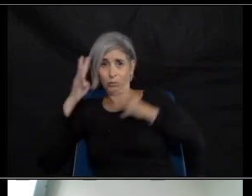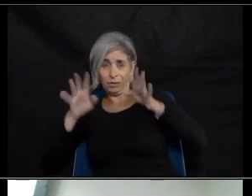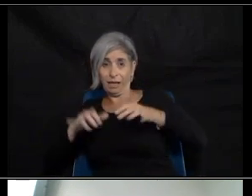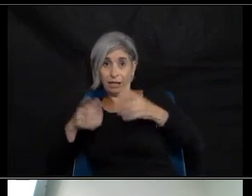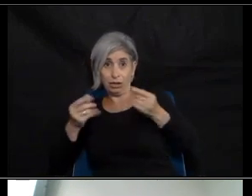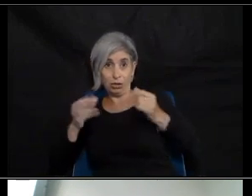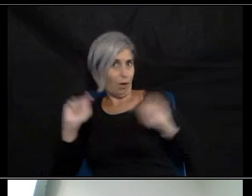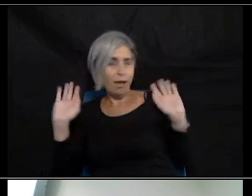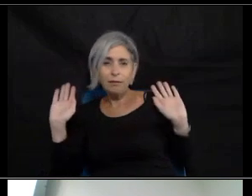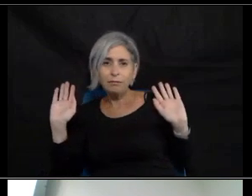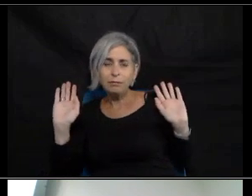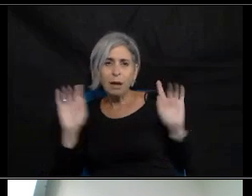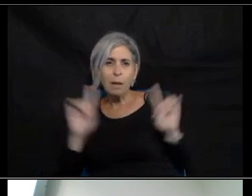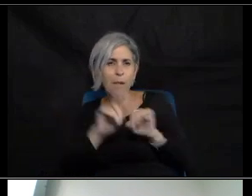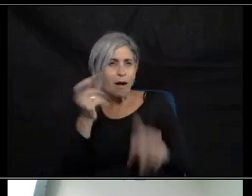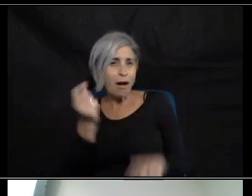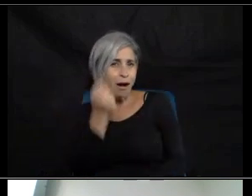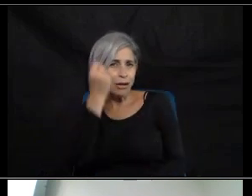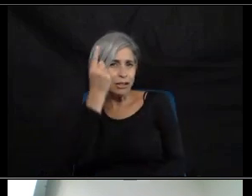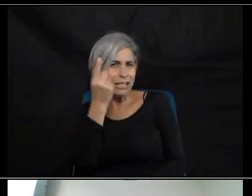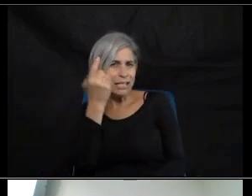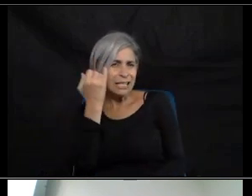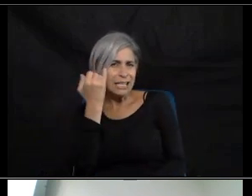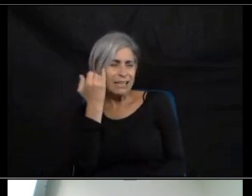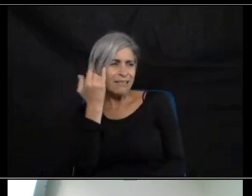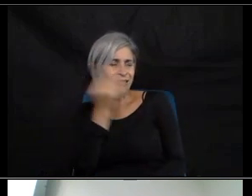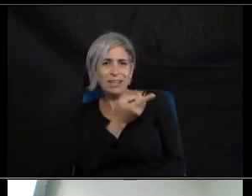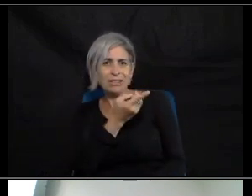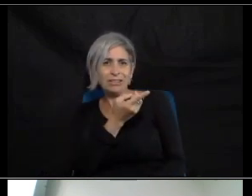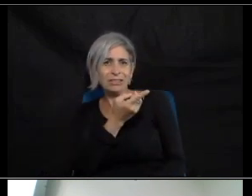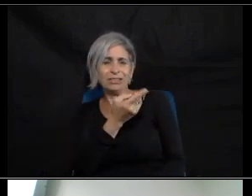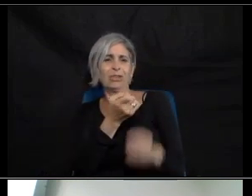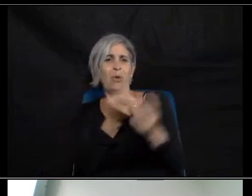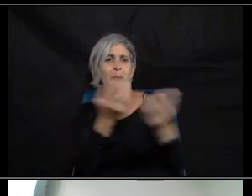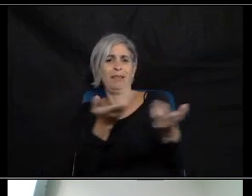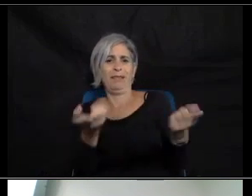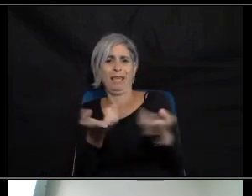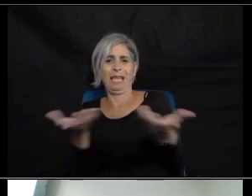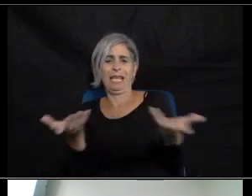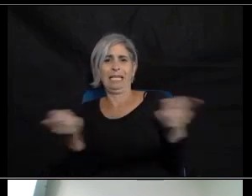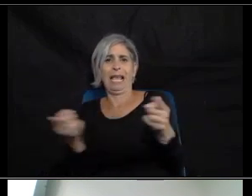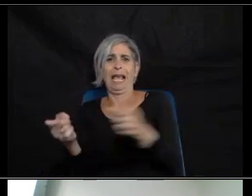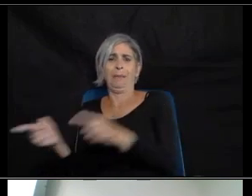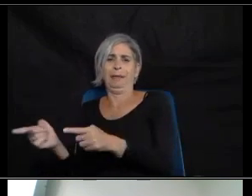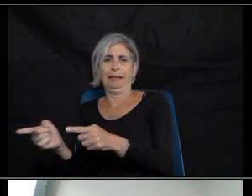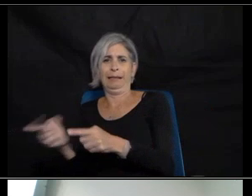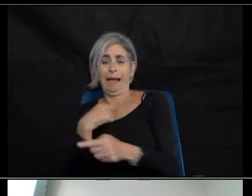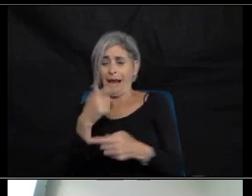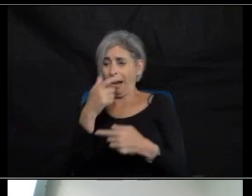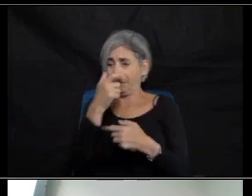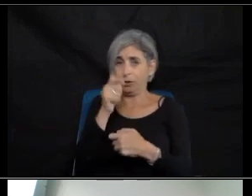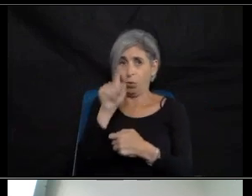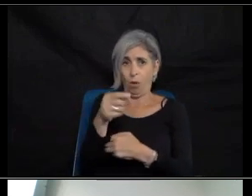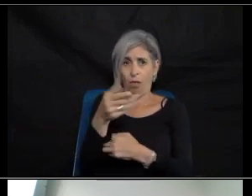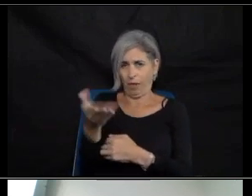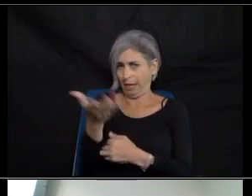do that. But I don't understand. There's a conflation of things going on. I am interested in one